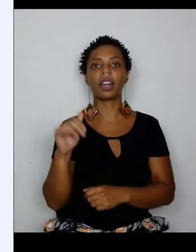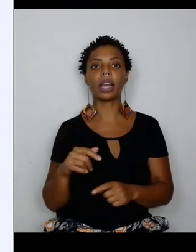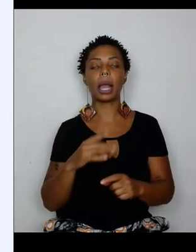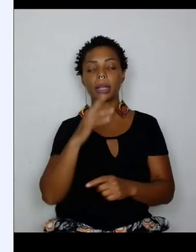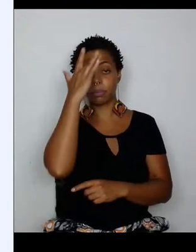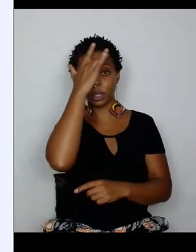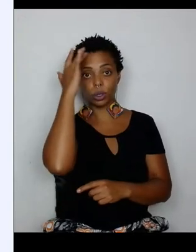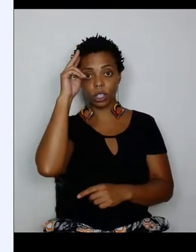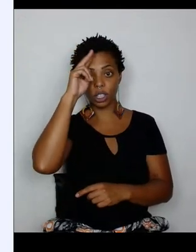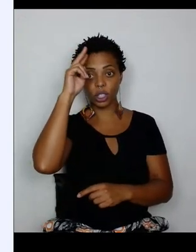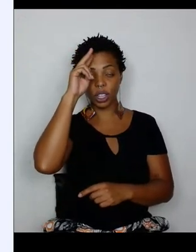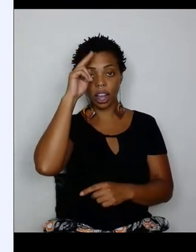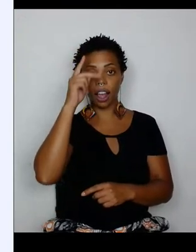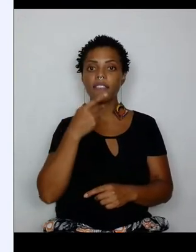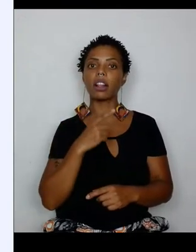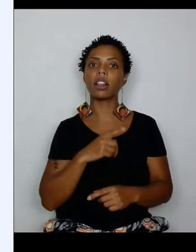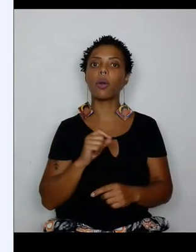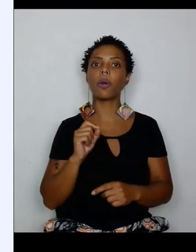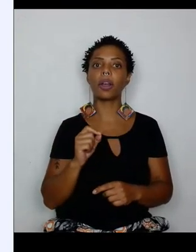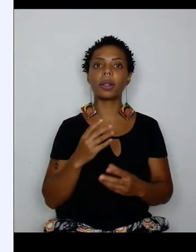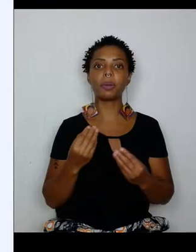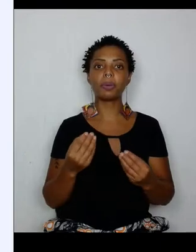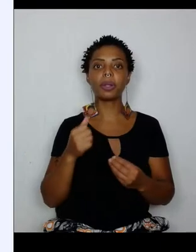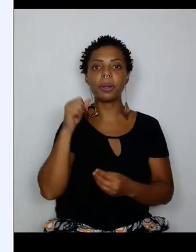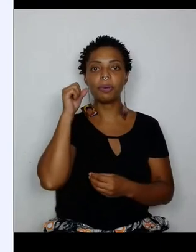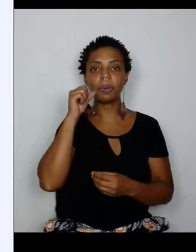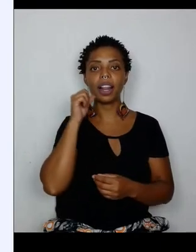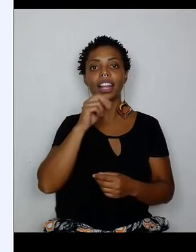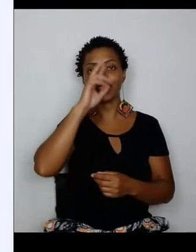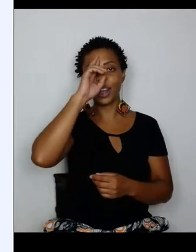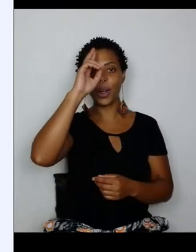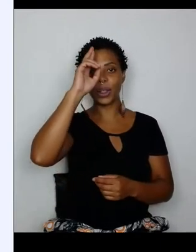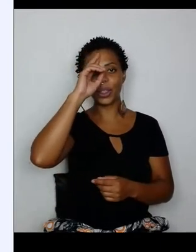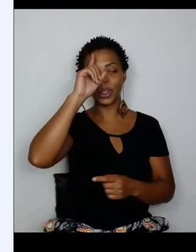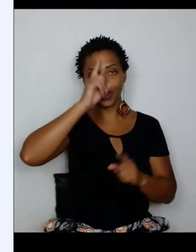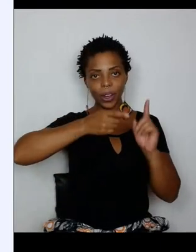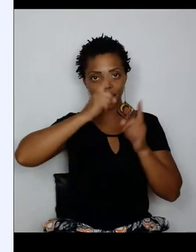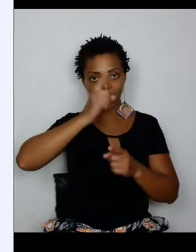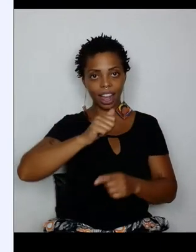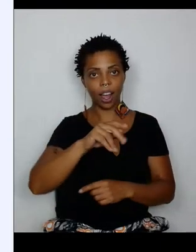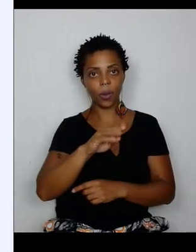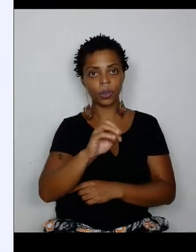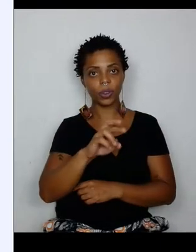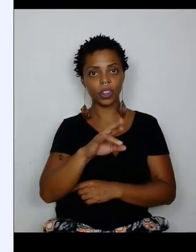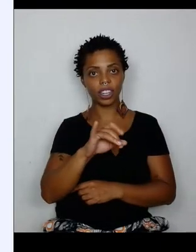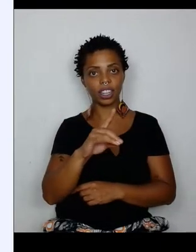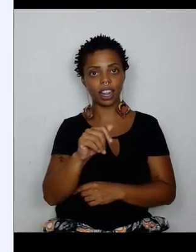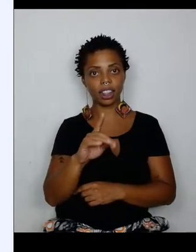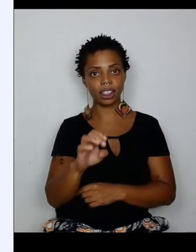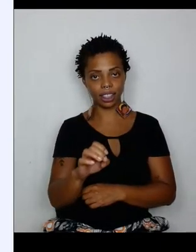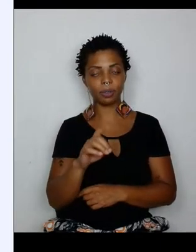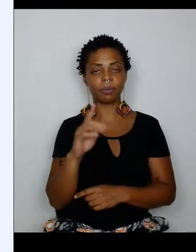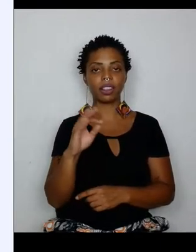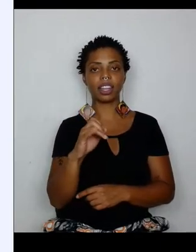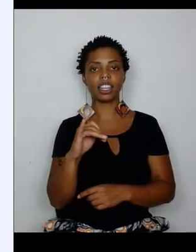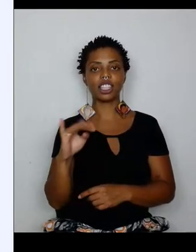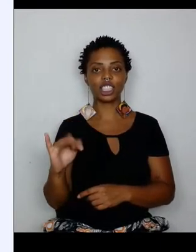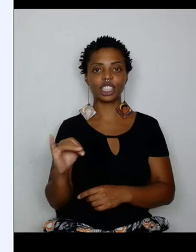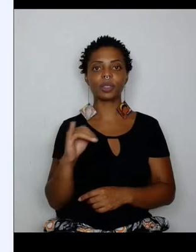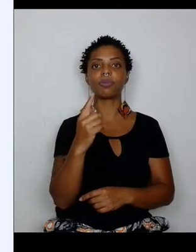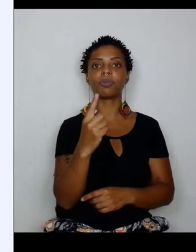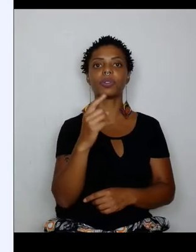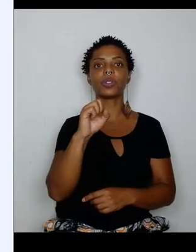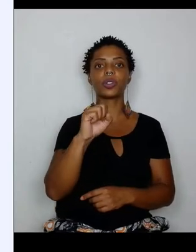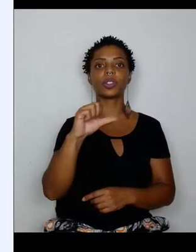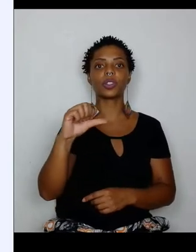women of authority in 1890s tahiti as the surviving feature of older society and they identified two